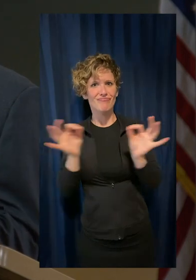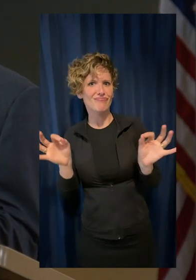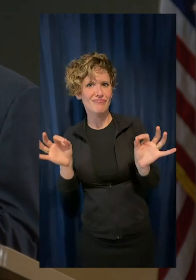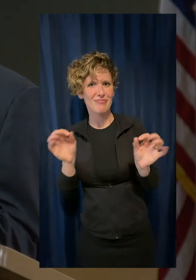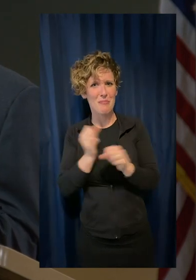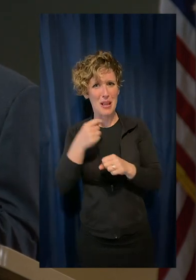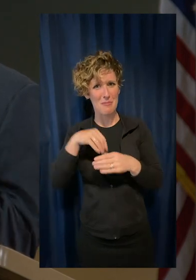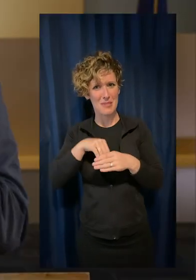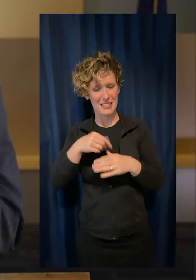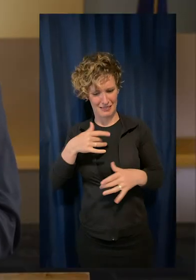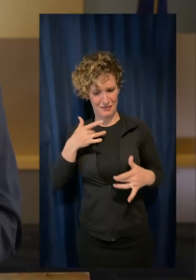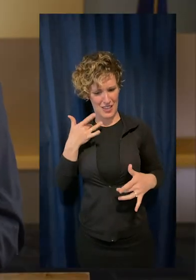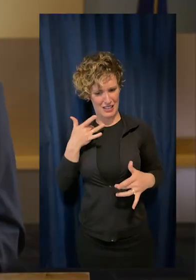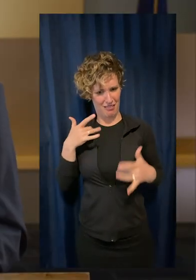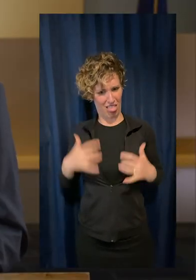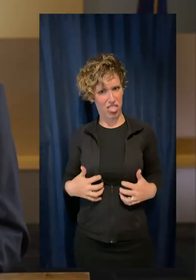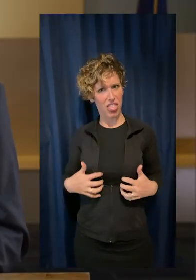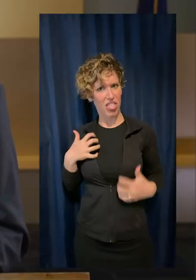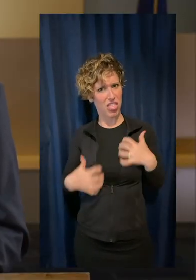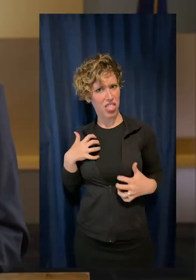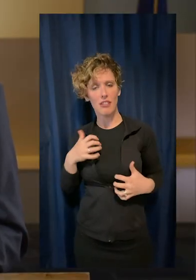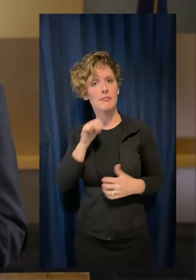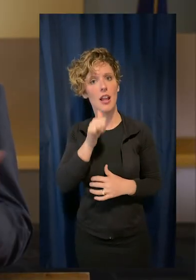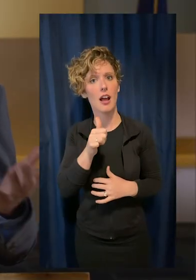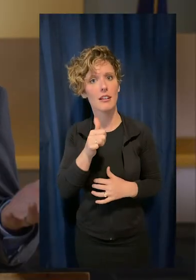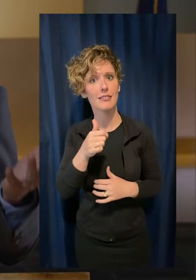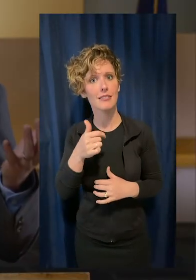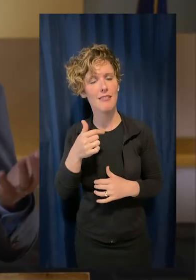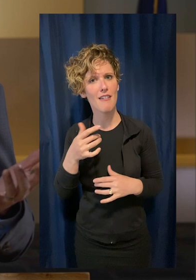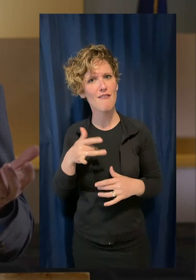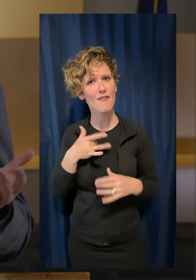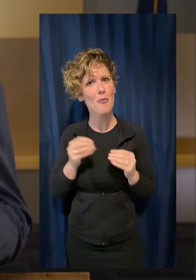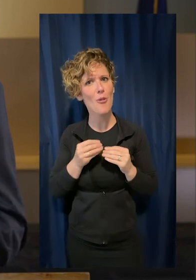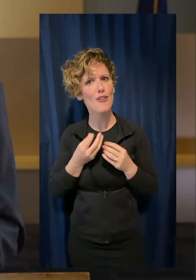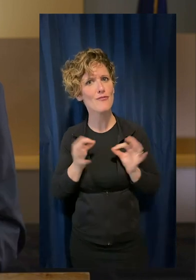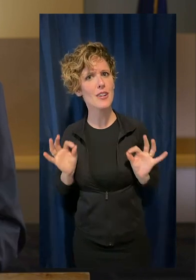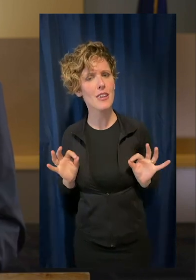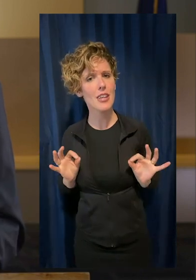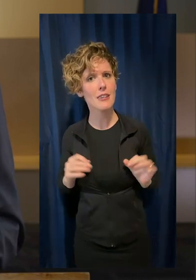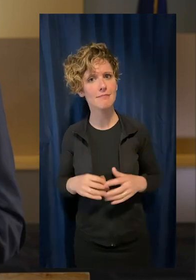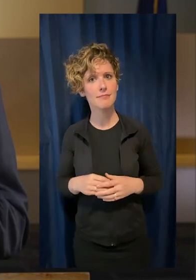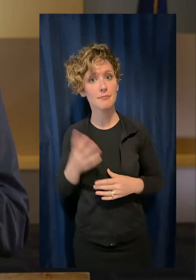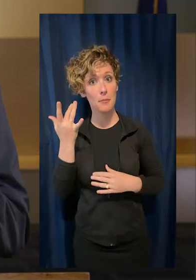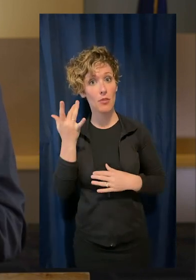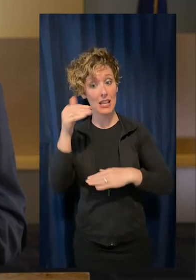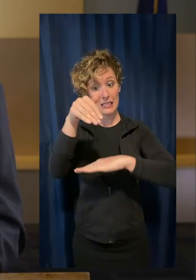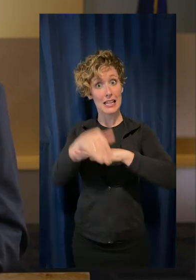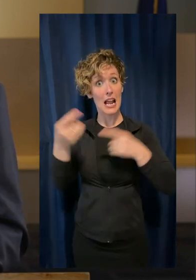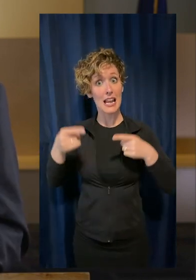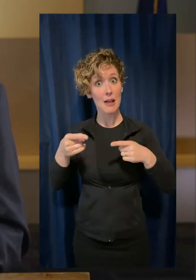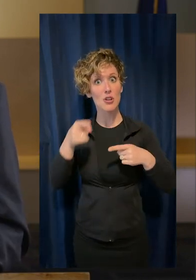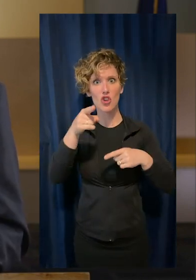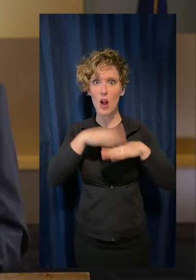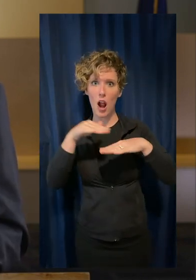freeing. Tonight, you are on a fulcrum, a tipping point of sorts. Tonight, we celebrate all the